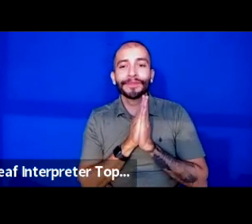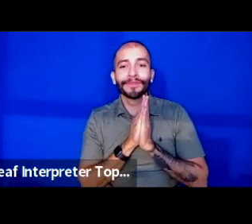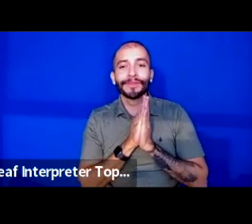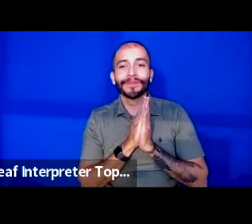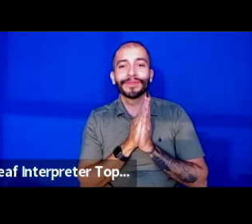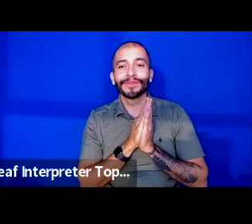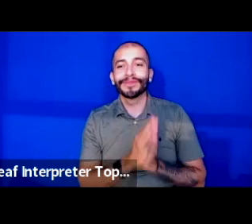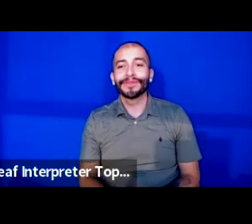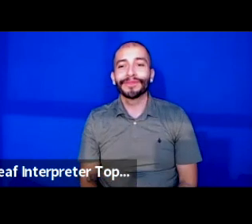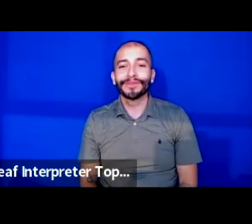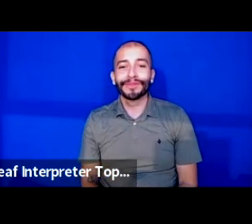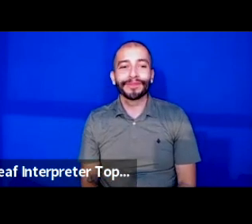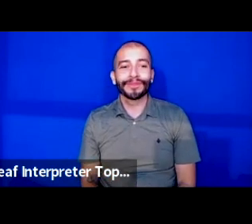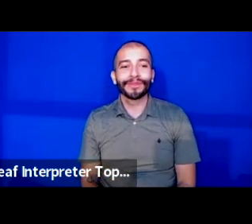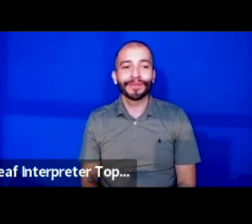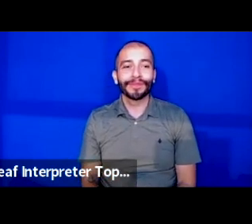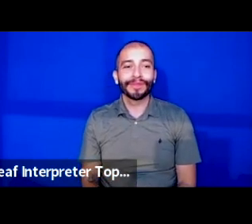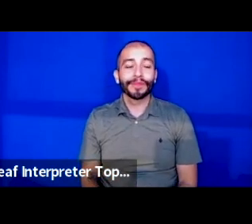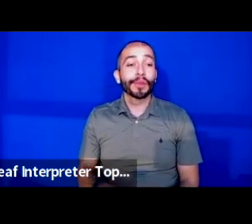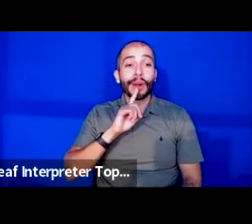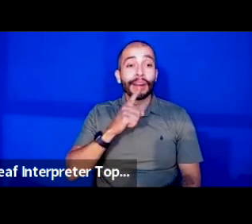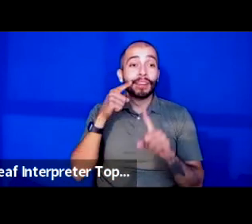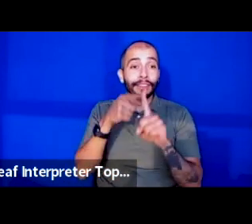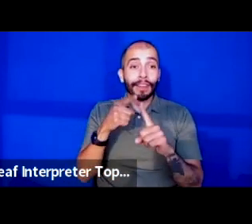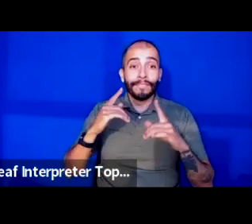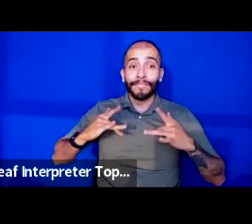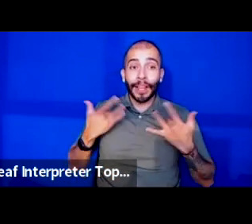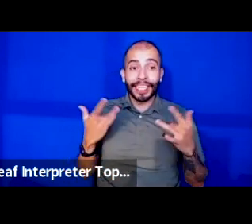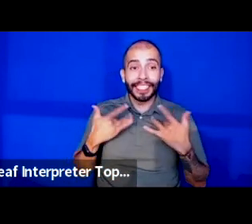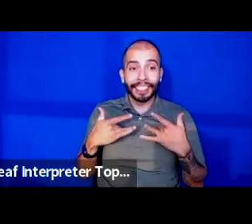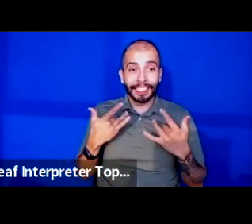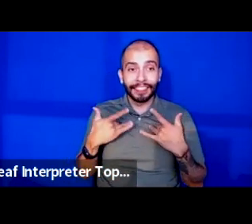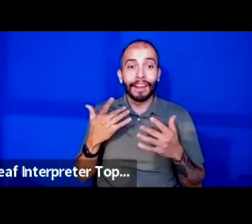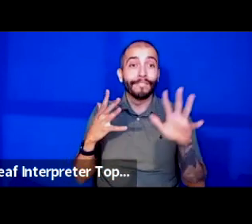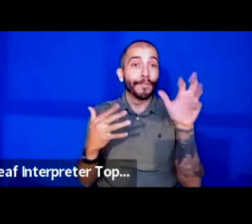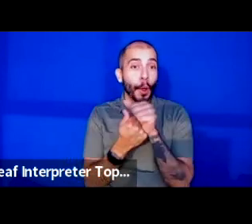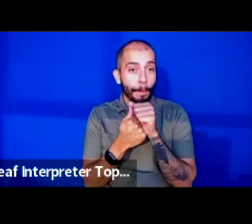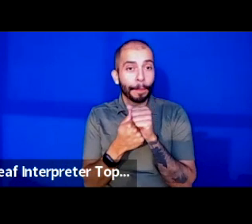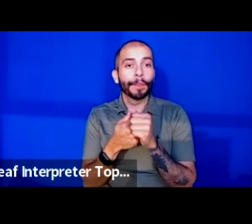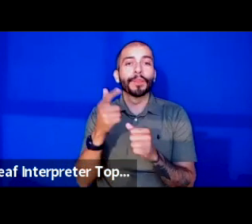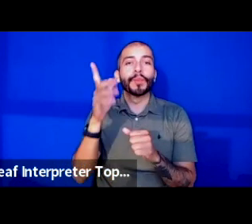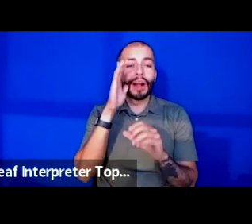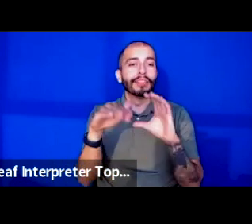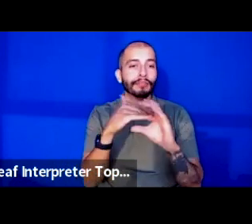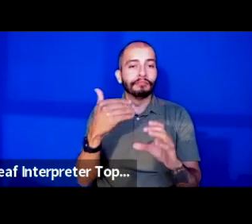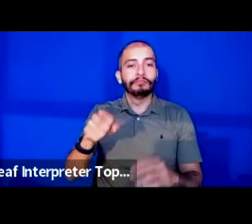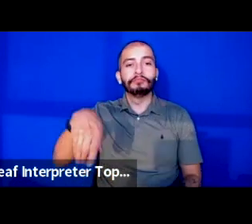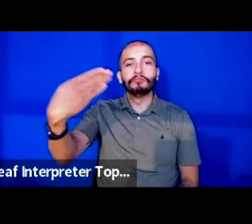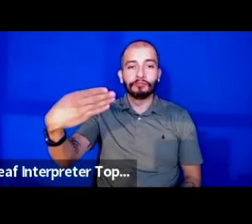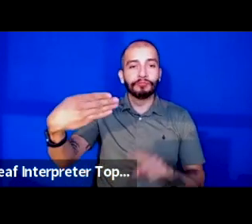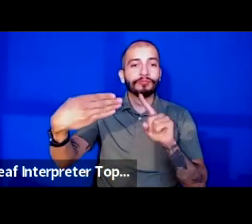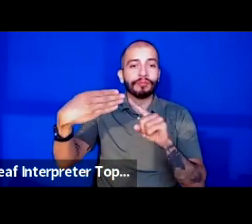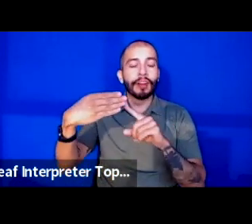get a follow-up email from us in the next couple of days that will have the recording of this event, links to all of the resources from this